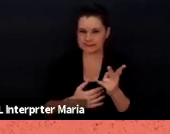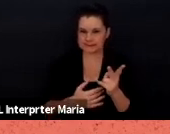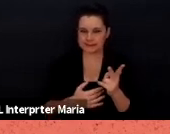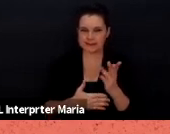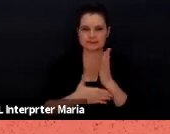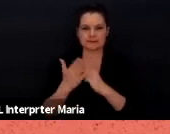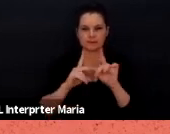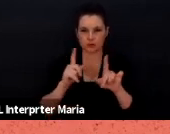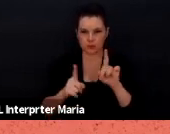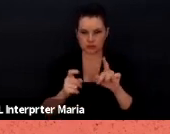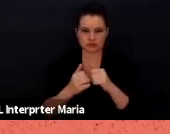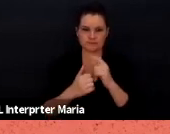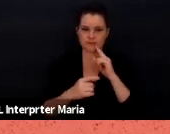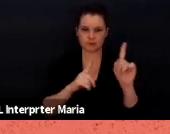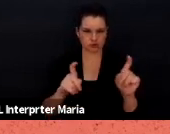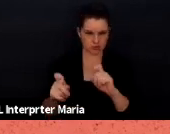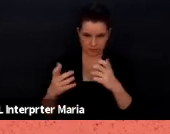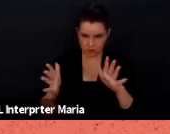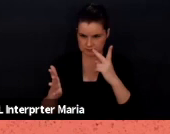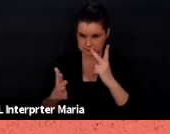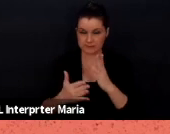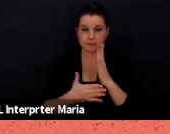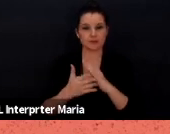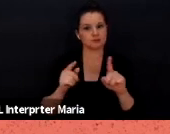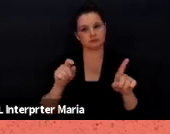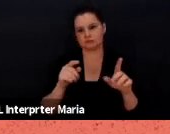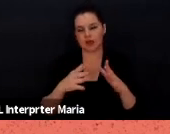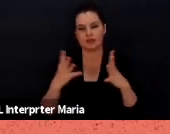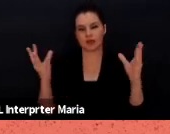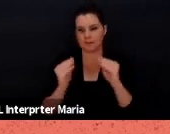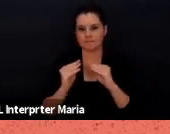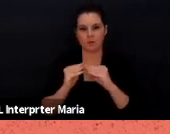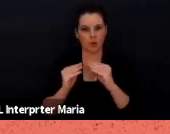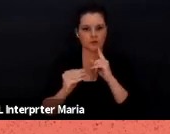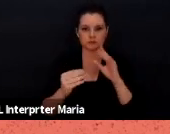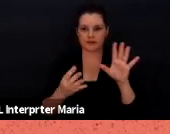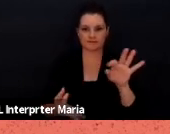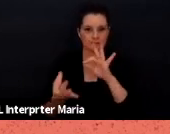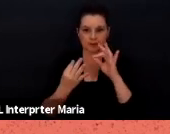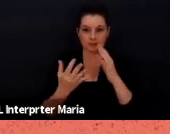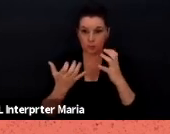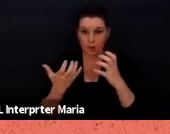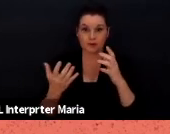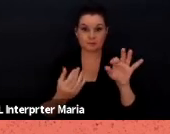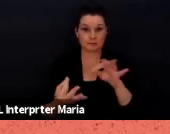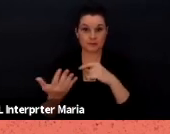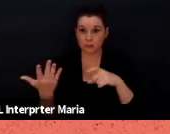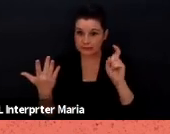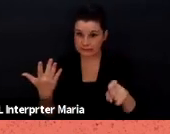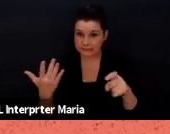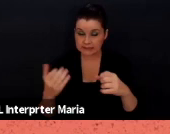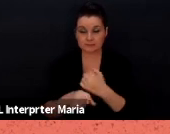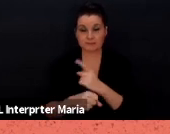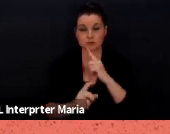of the questions from the survey, but there's a whole lot more input that we want and need to make sure that this